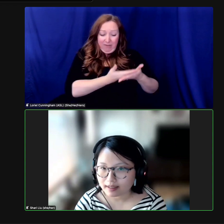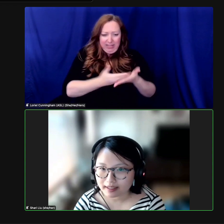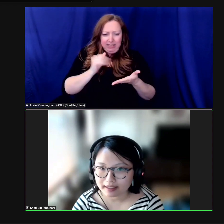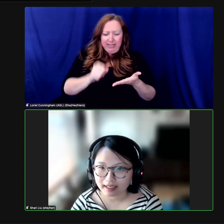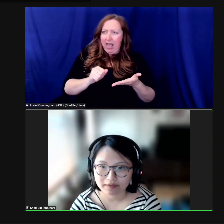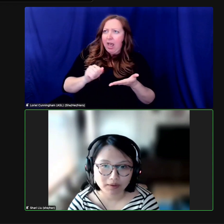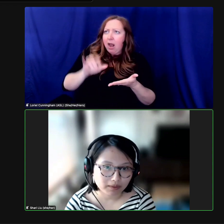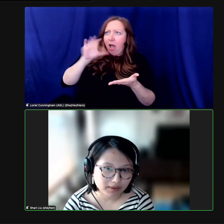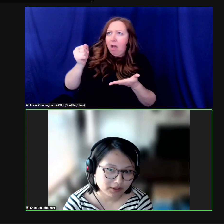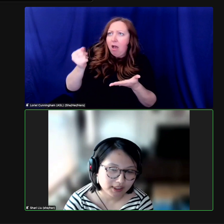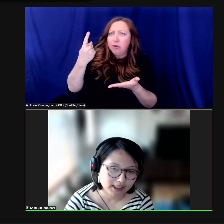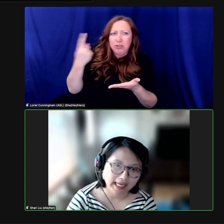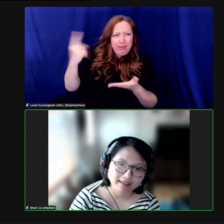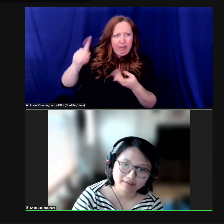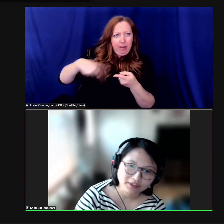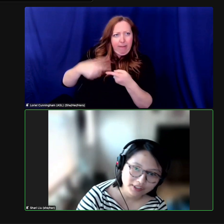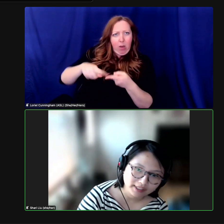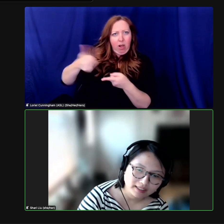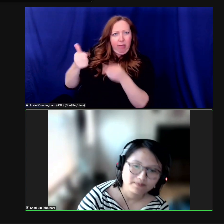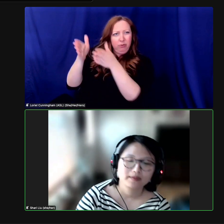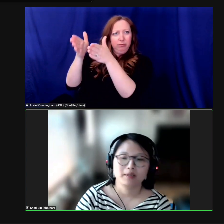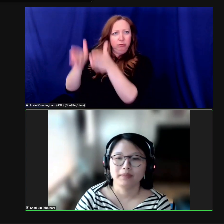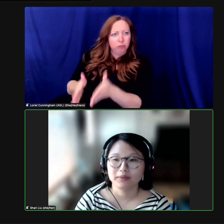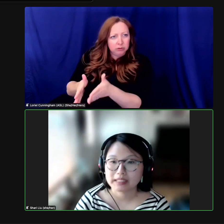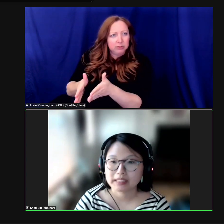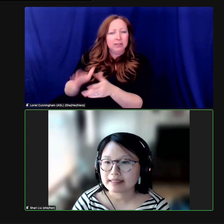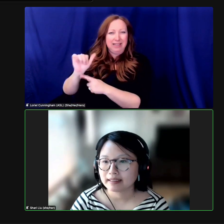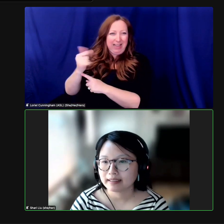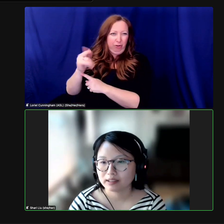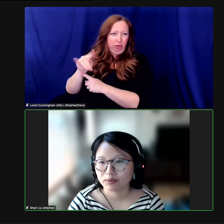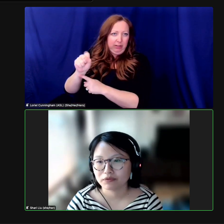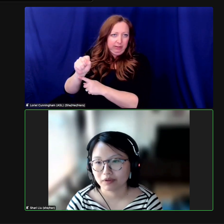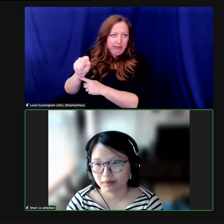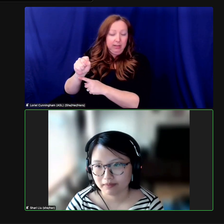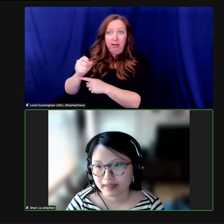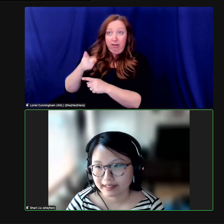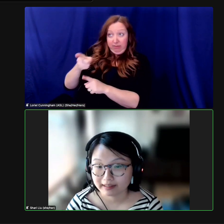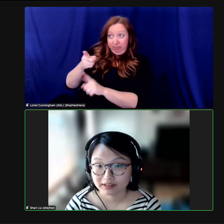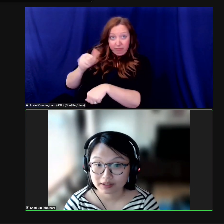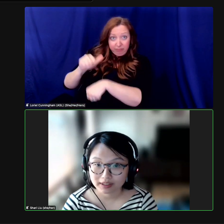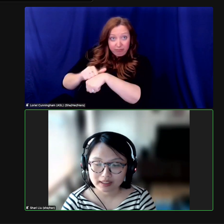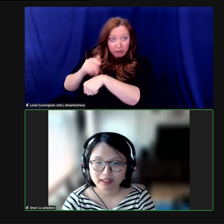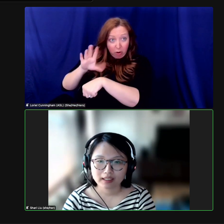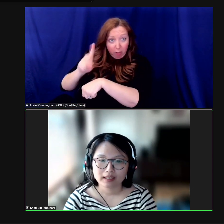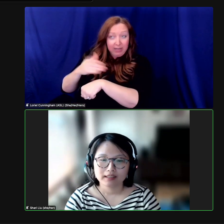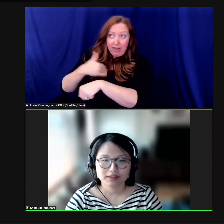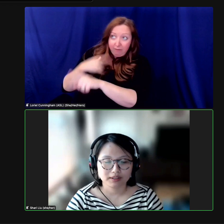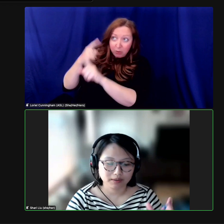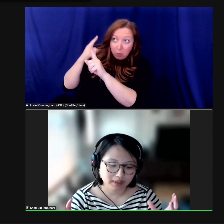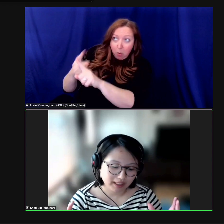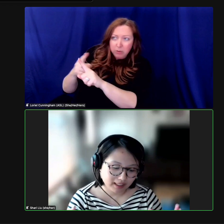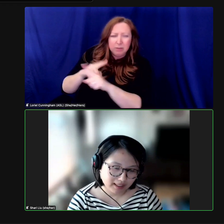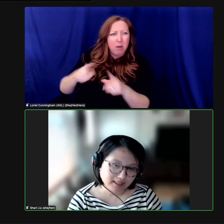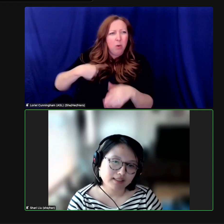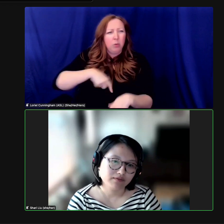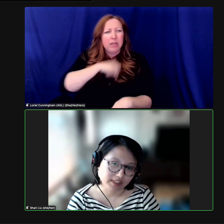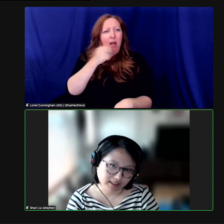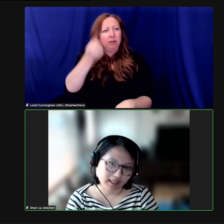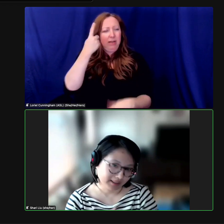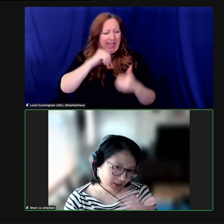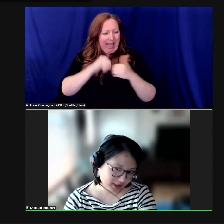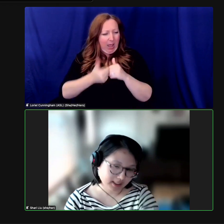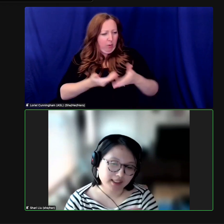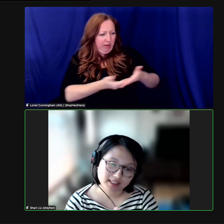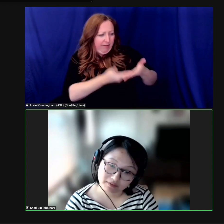they're solid, they have goals, they act efficiently, but it was less clear what form that knowledge took. So is